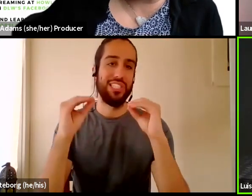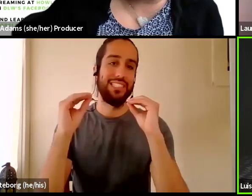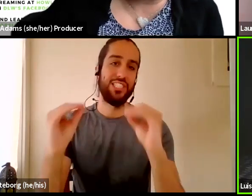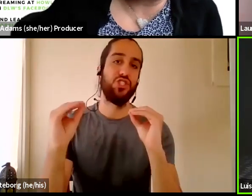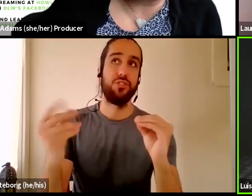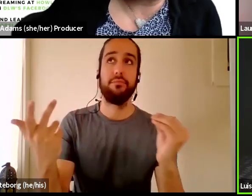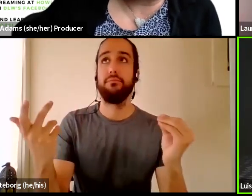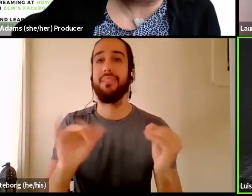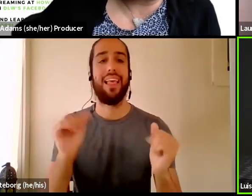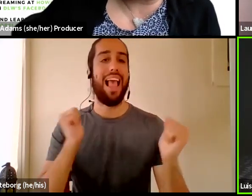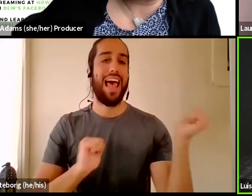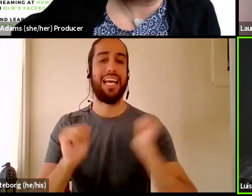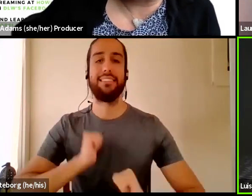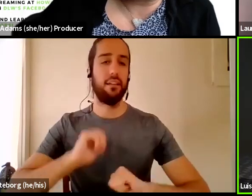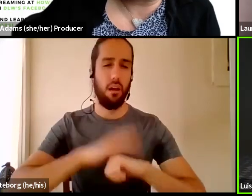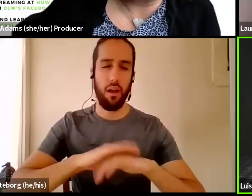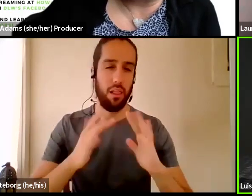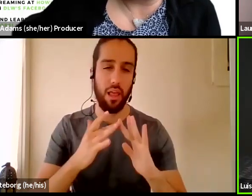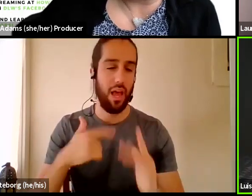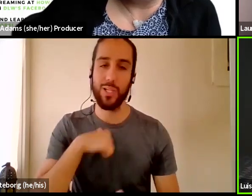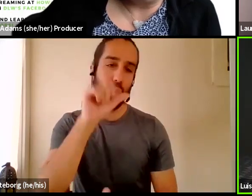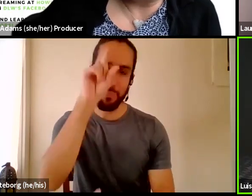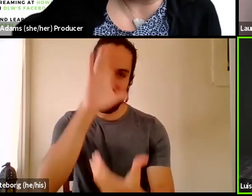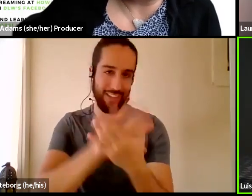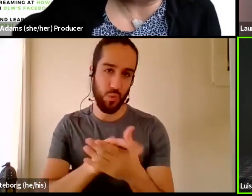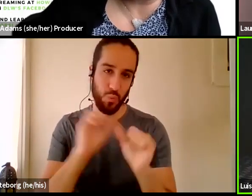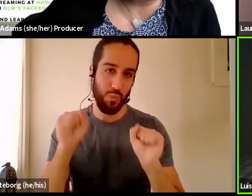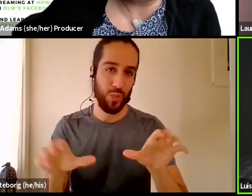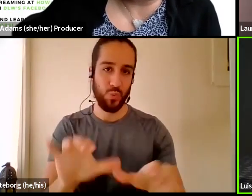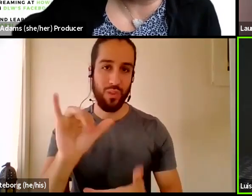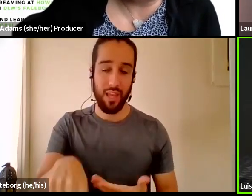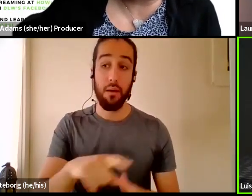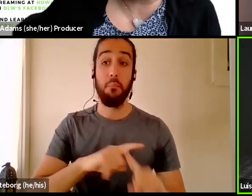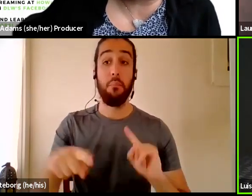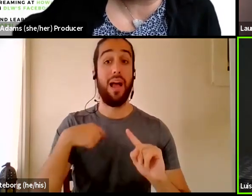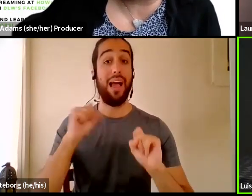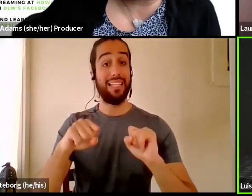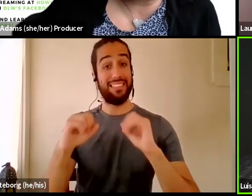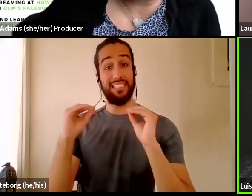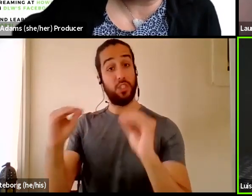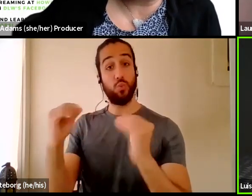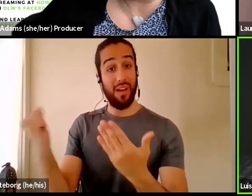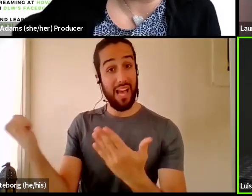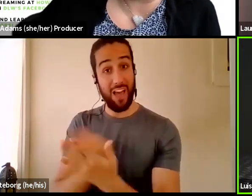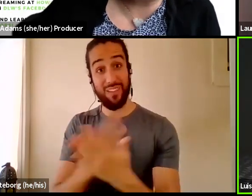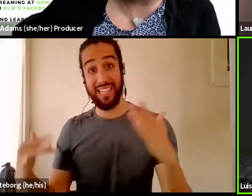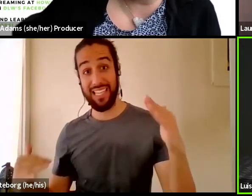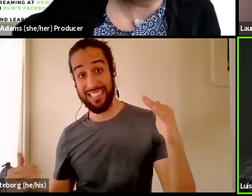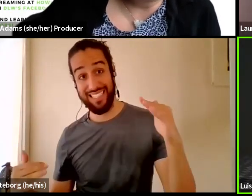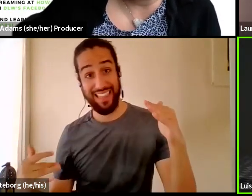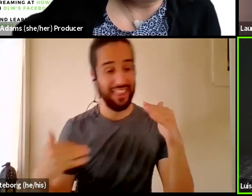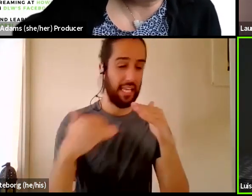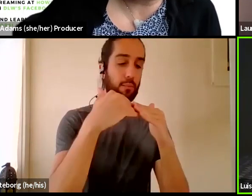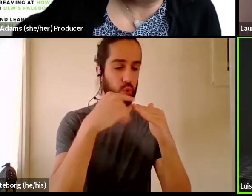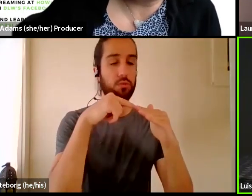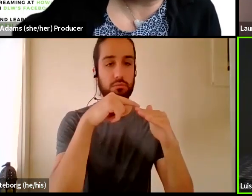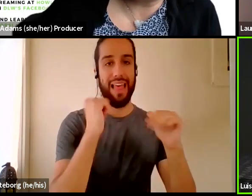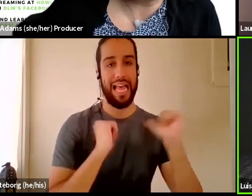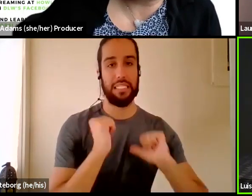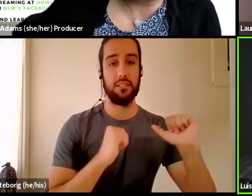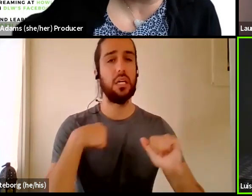acting online. I just don't believe that you can do that. But I can teach you everything leading up to it. We can we can read all the